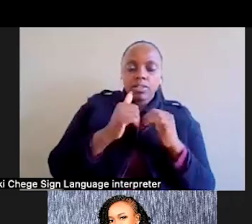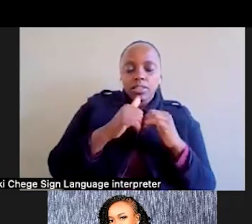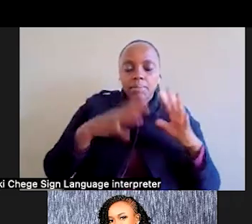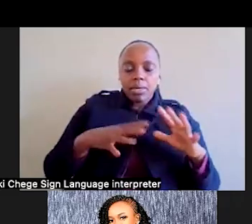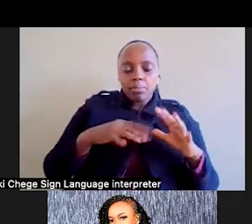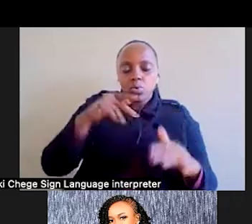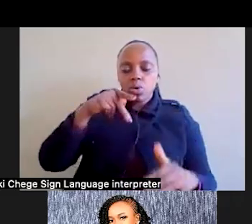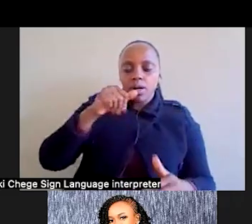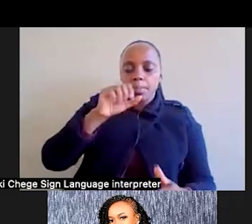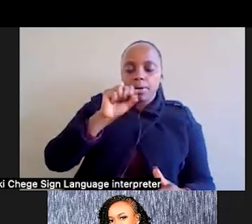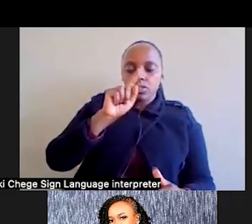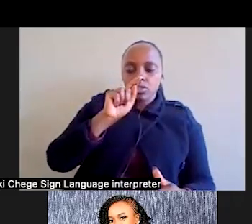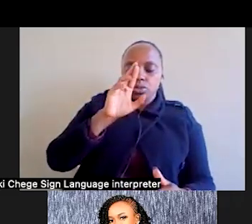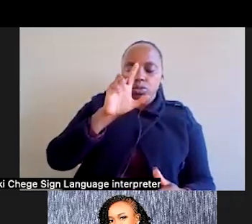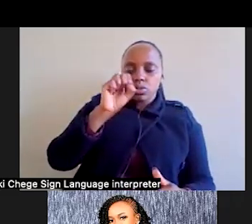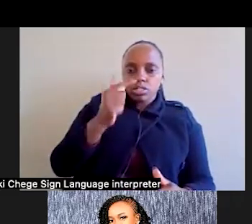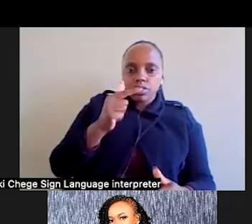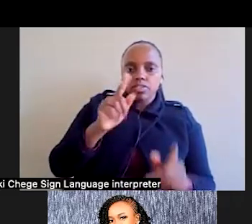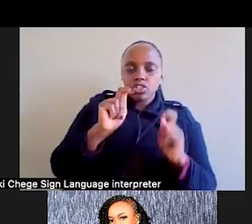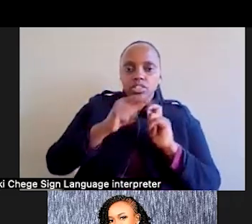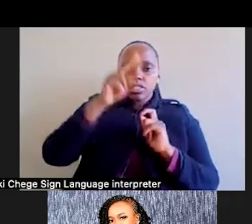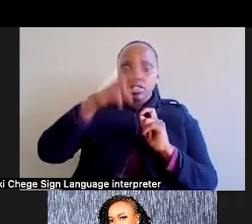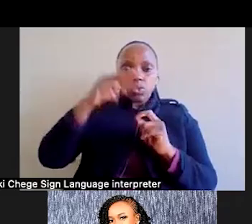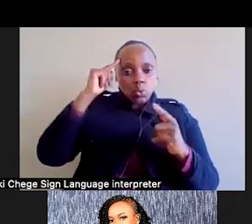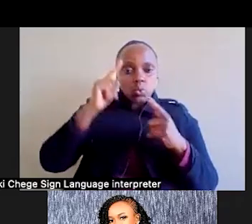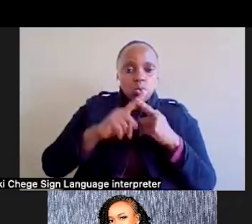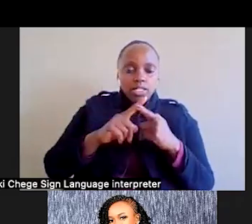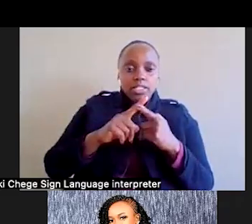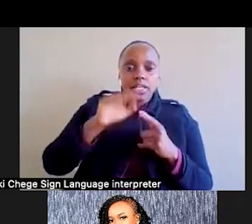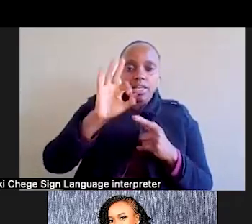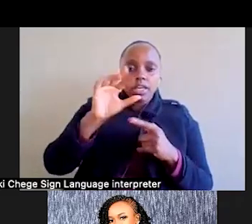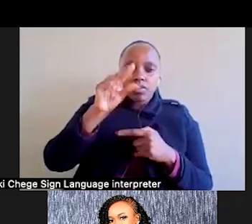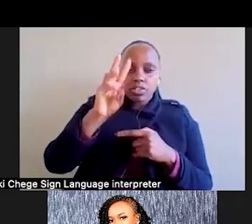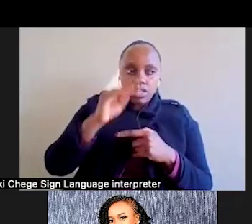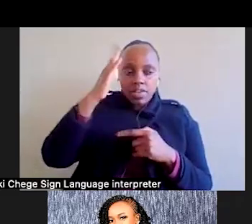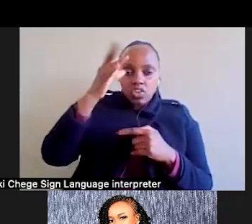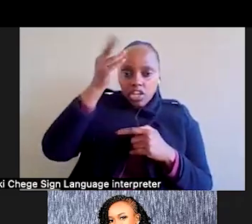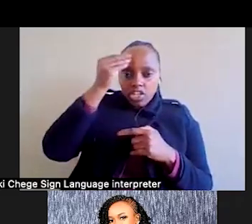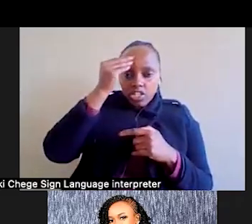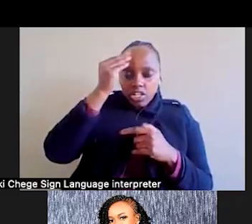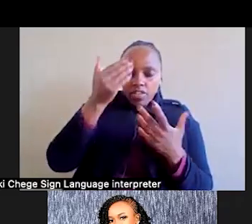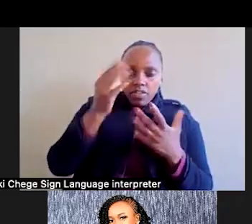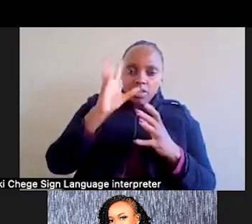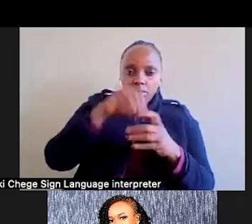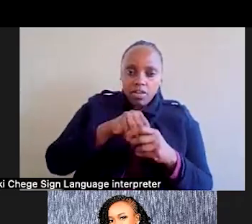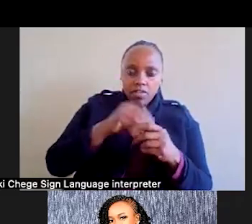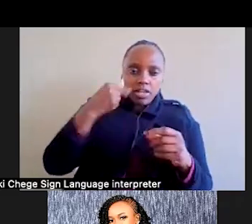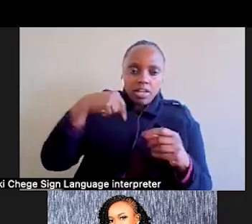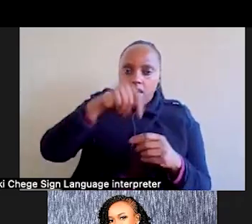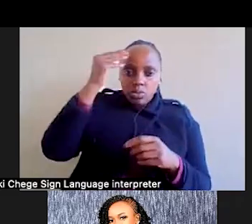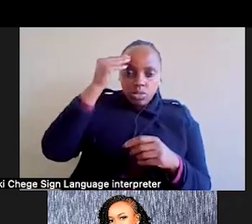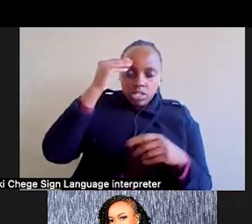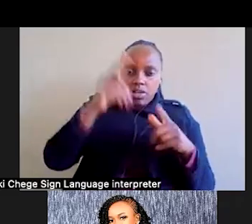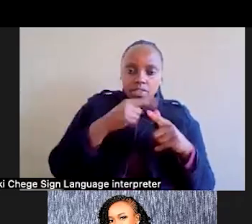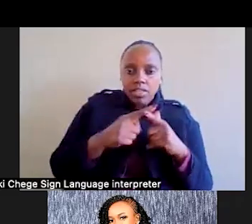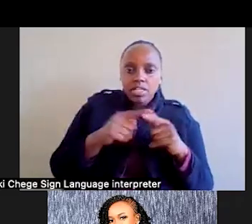the process of changing attitudes toward FGM. So because the education plays a crucial role, as we know all, in